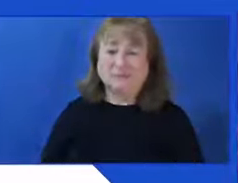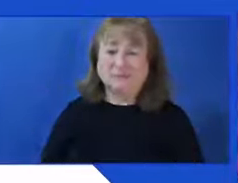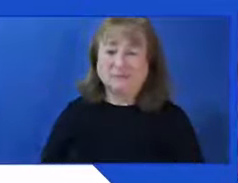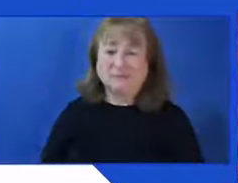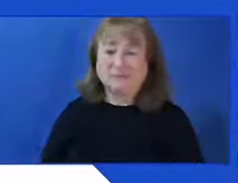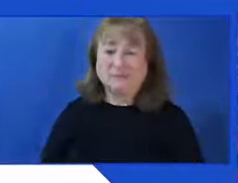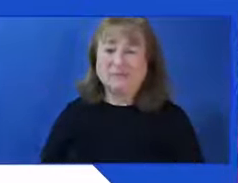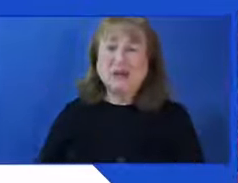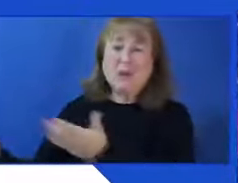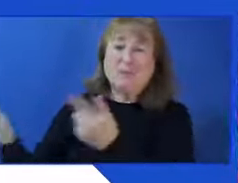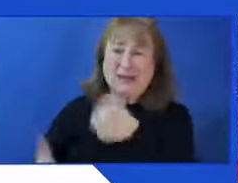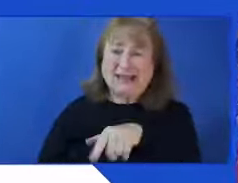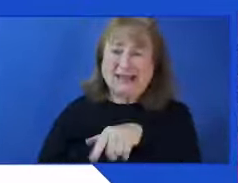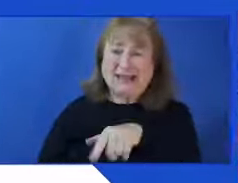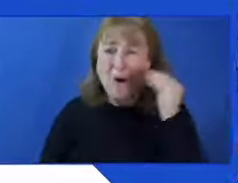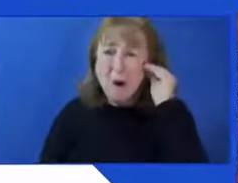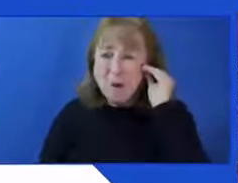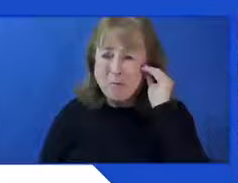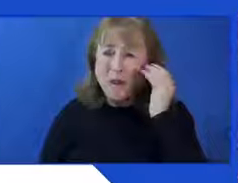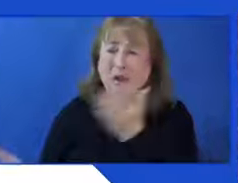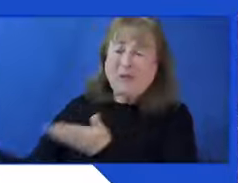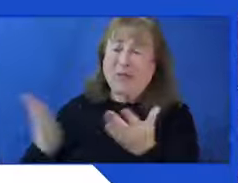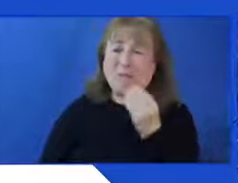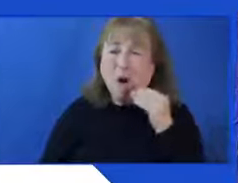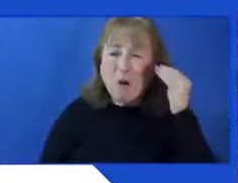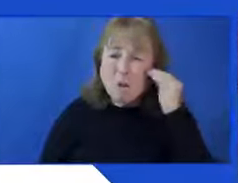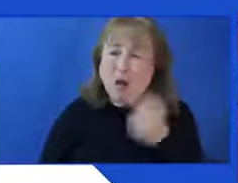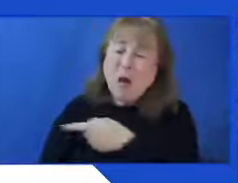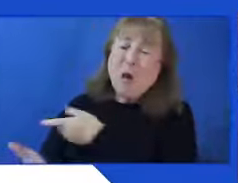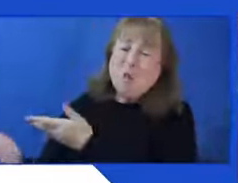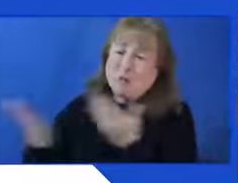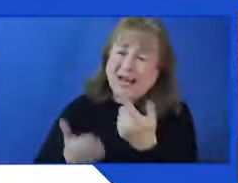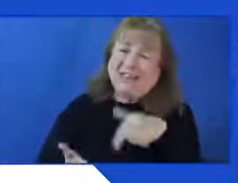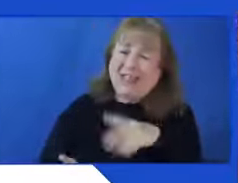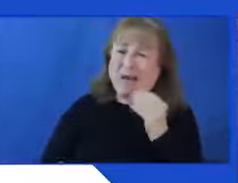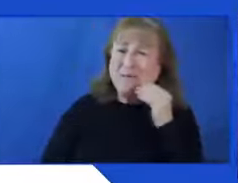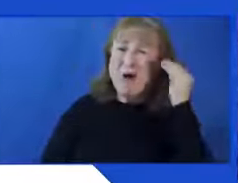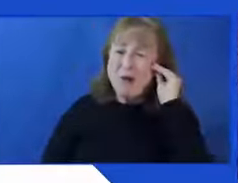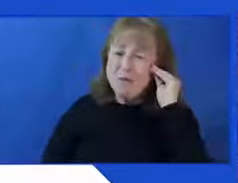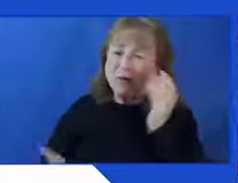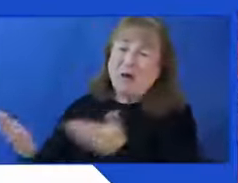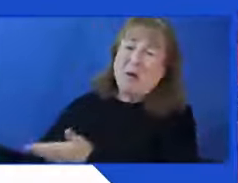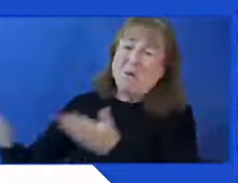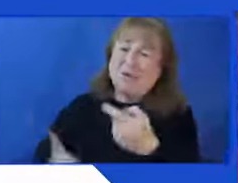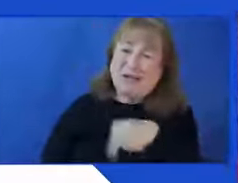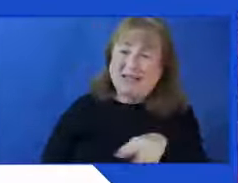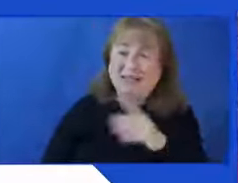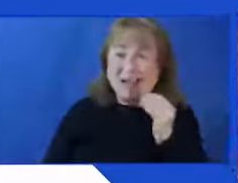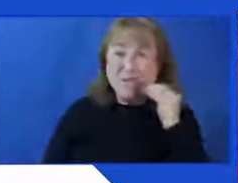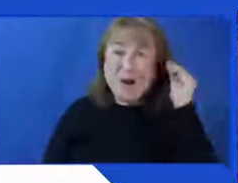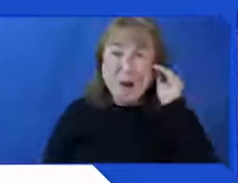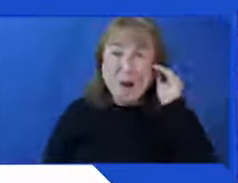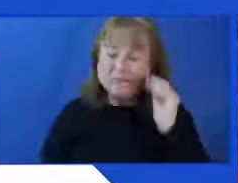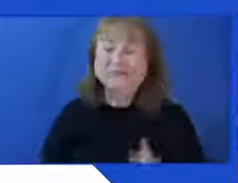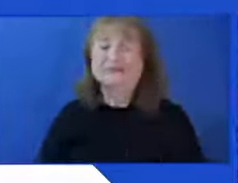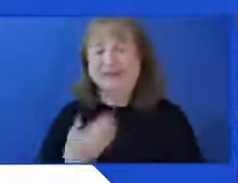Bring them home. Bring them home. Bring them home. Thank you.